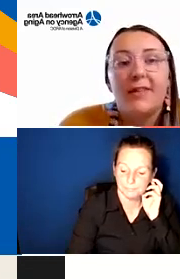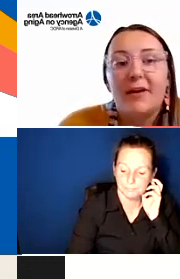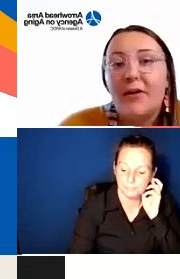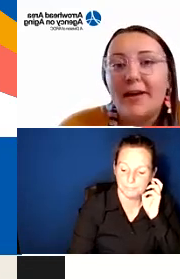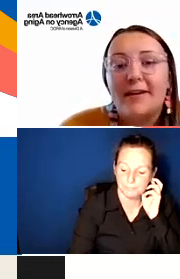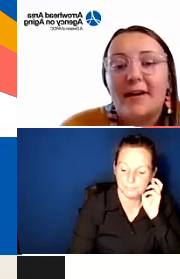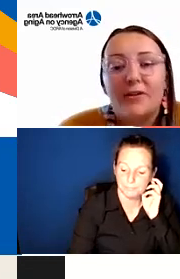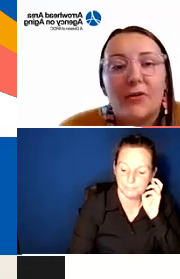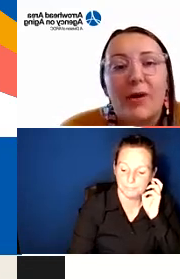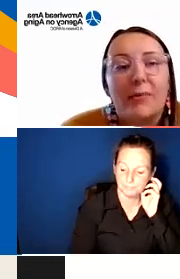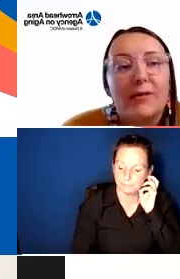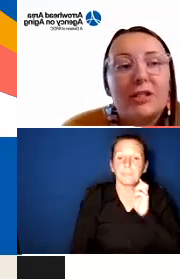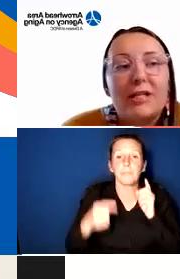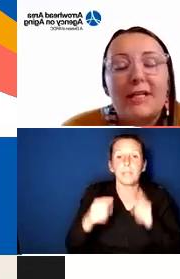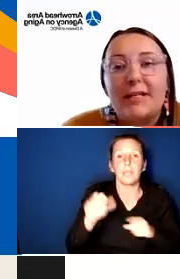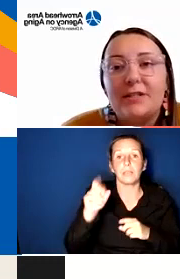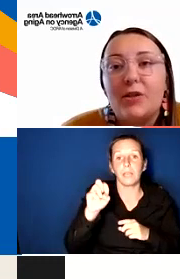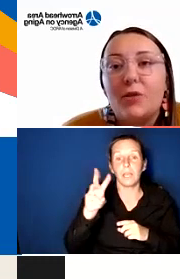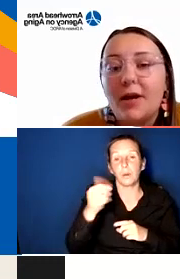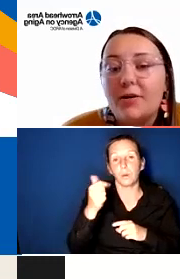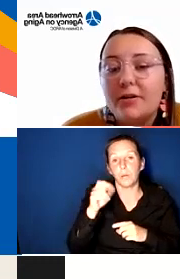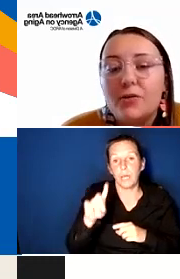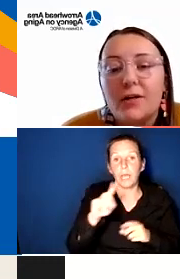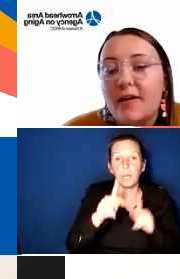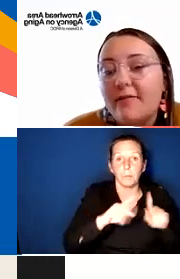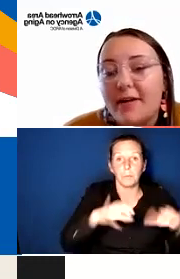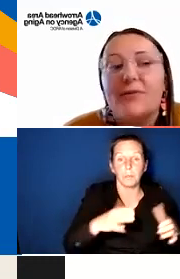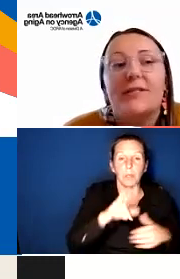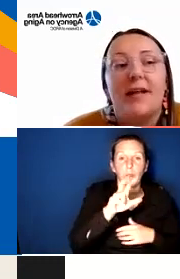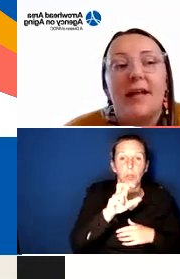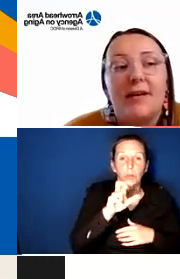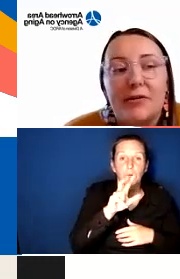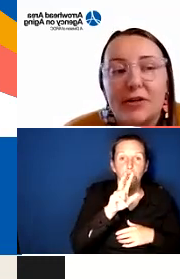So in the Arrowhead, our total population is